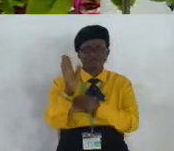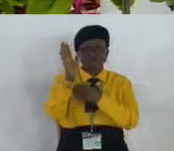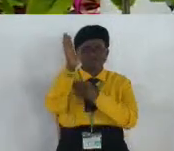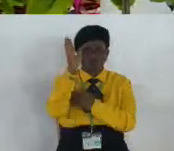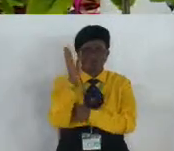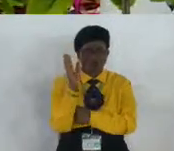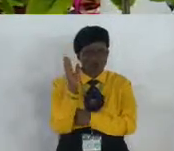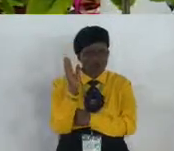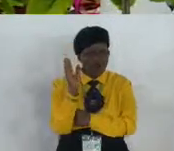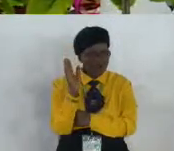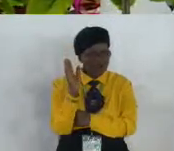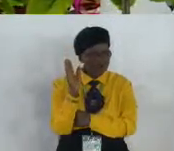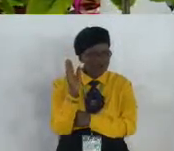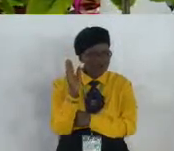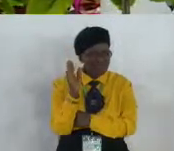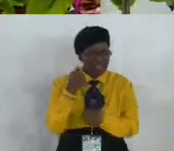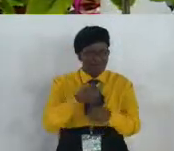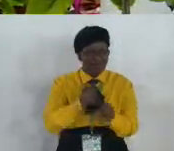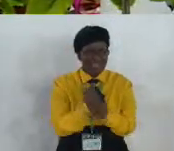God made it clear,